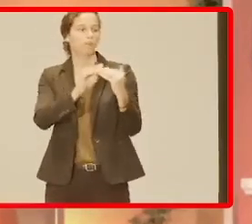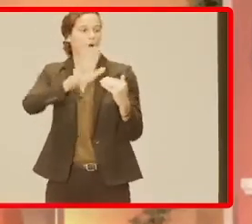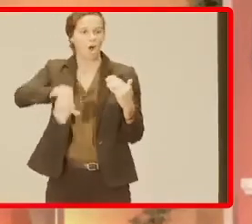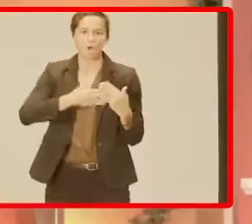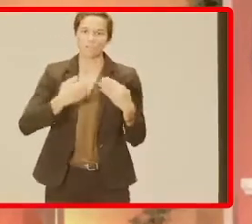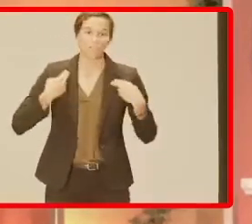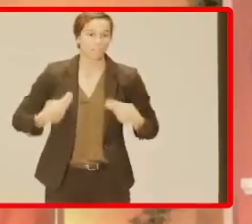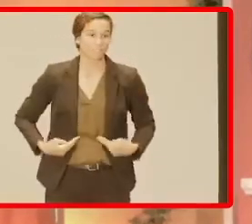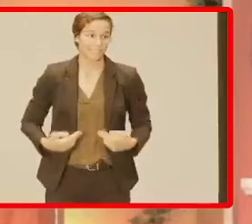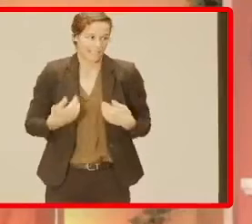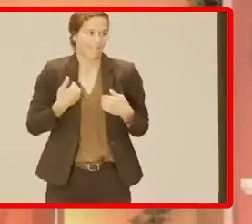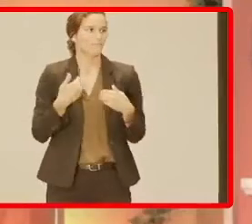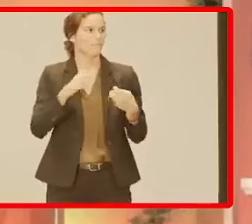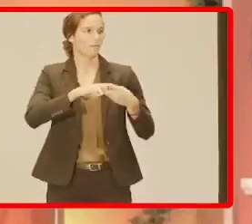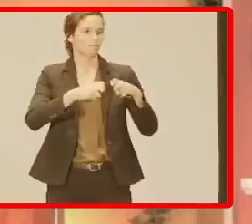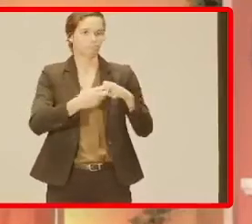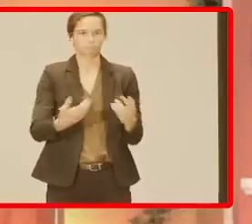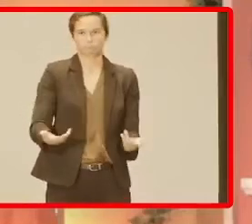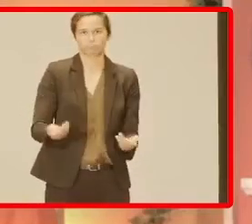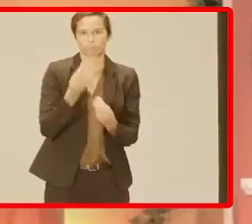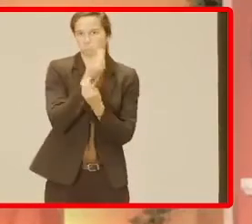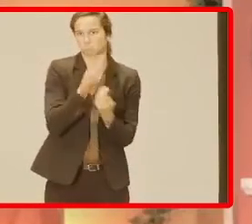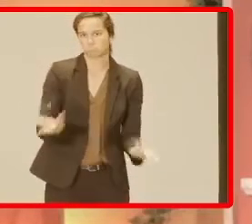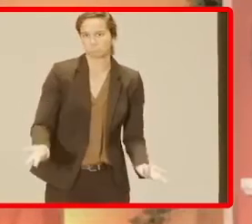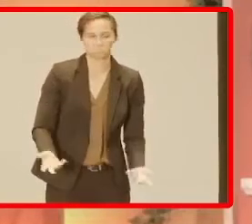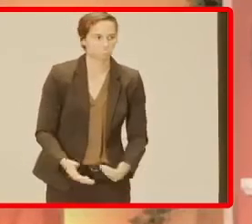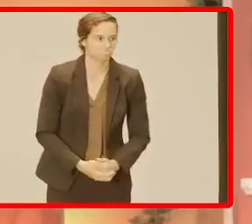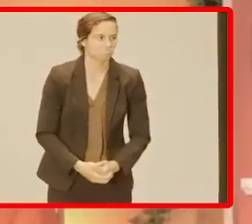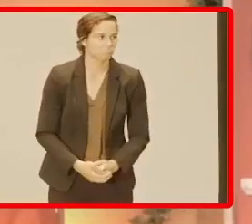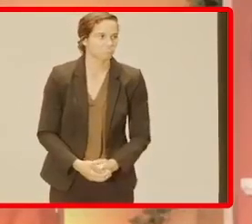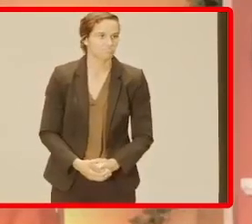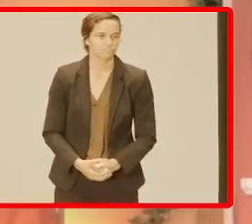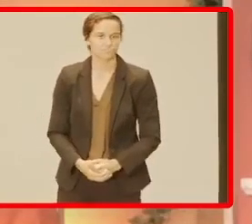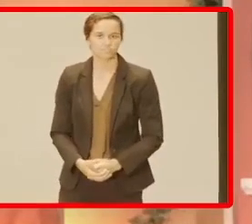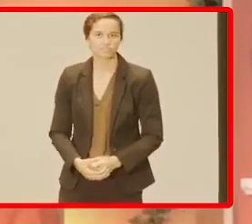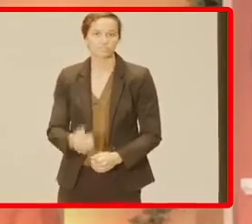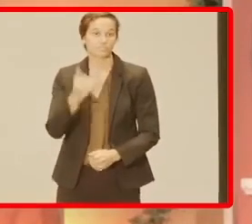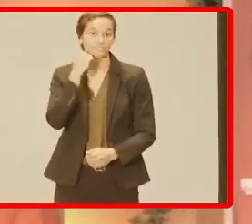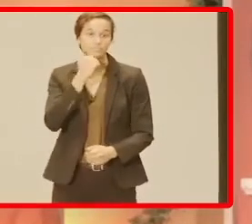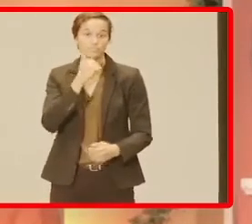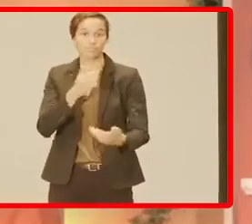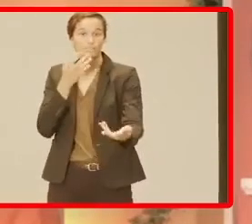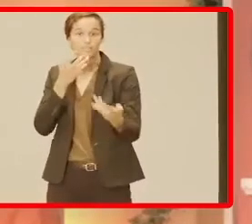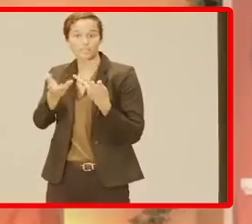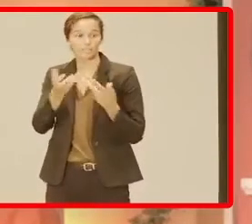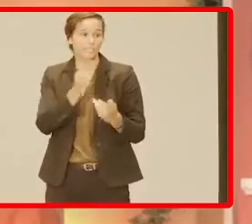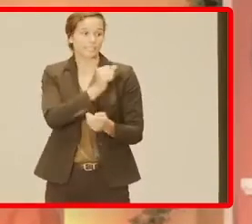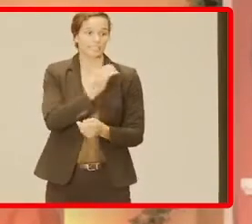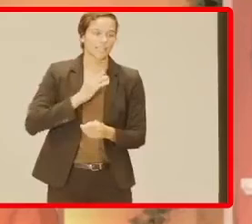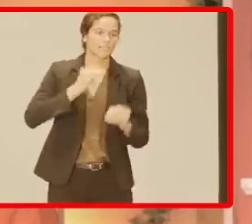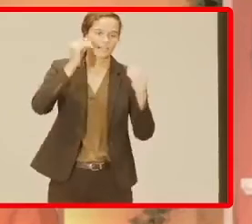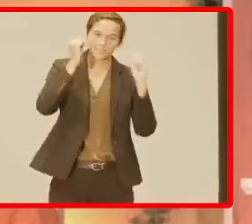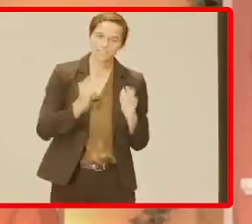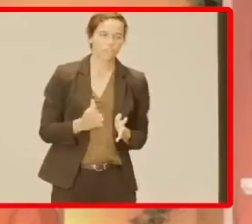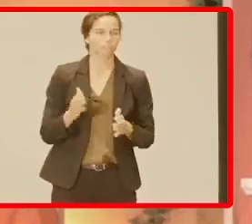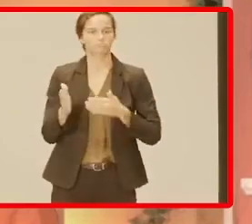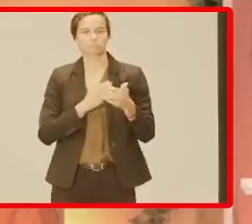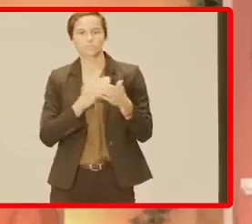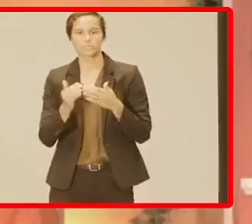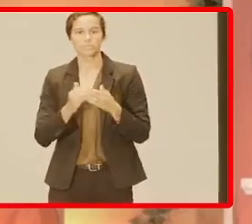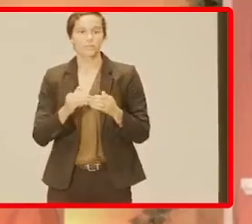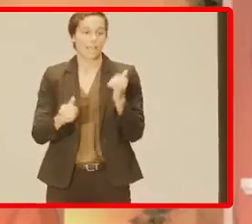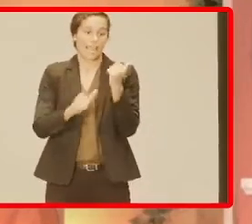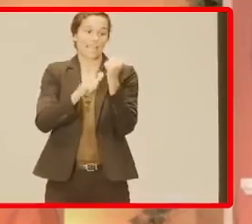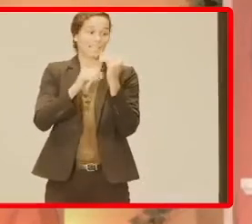have issues, and let's have our daily interactions with school staff, teachers, teachers' aides,